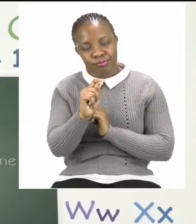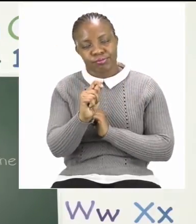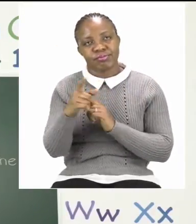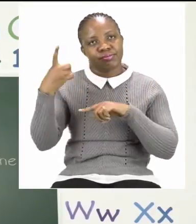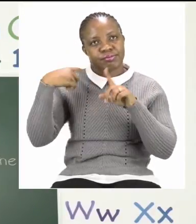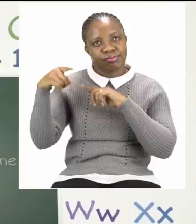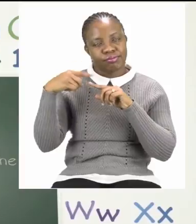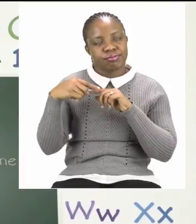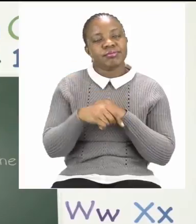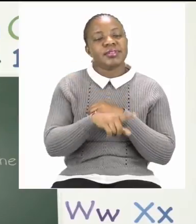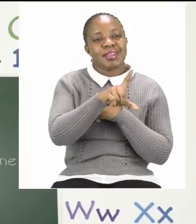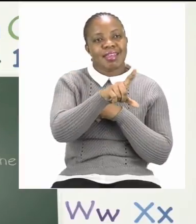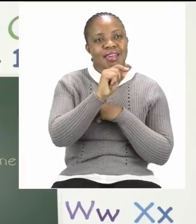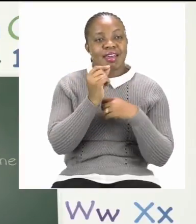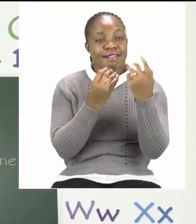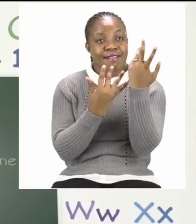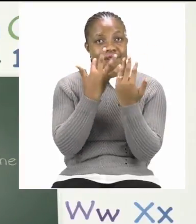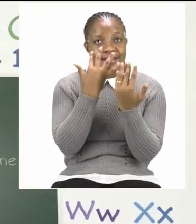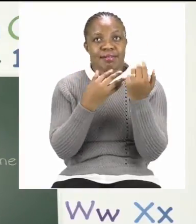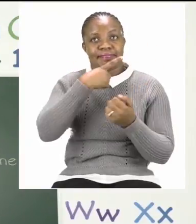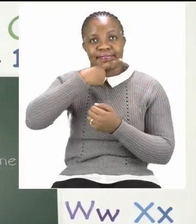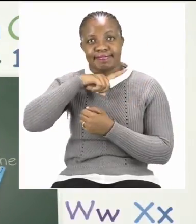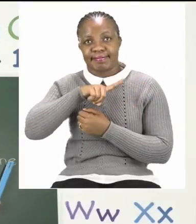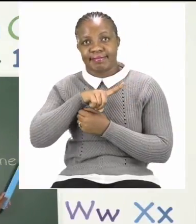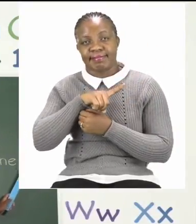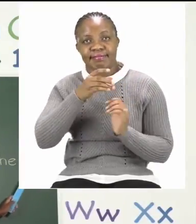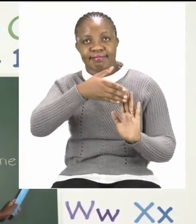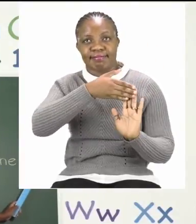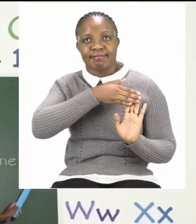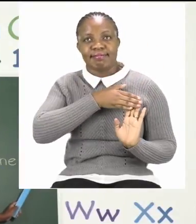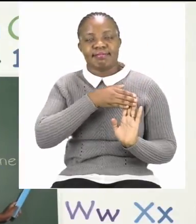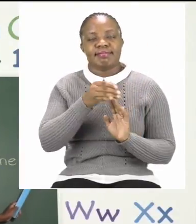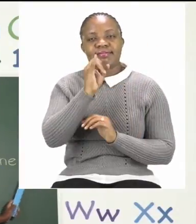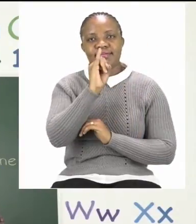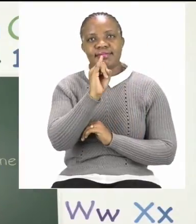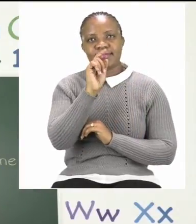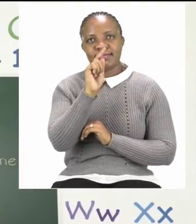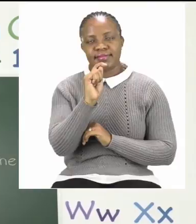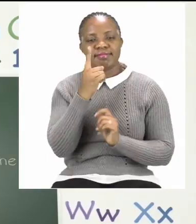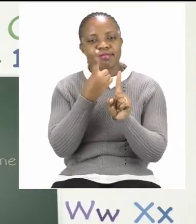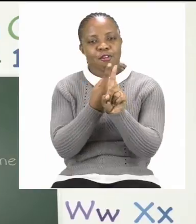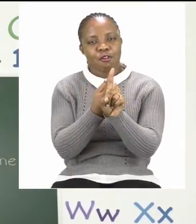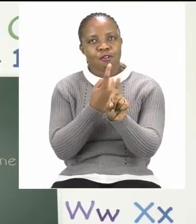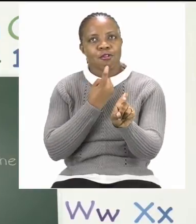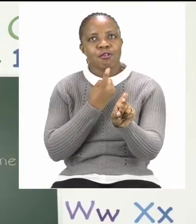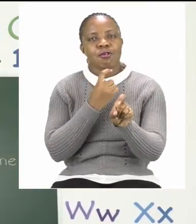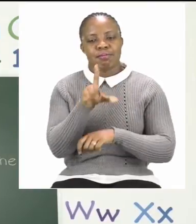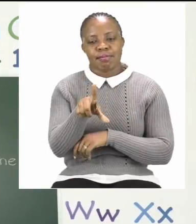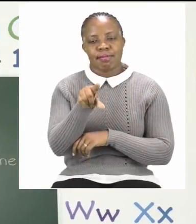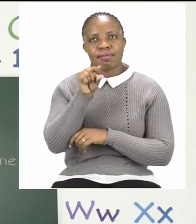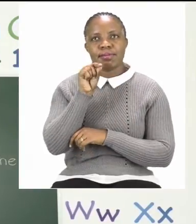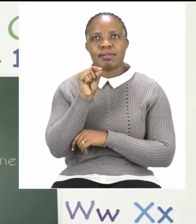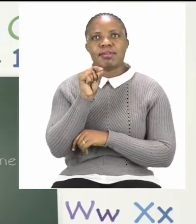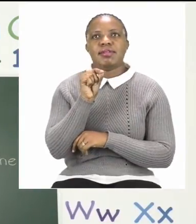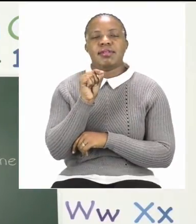fireman saved it from the tree. Remember to put your